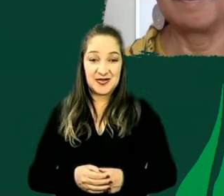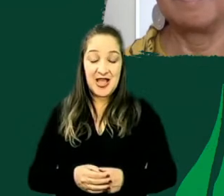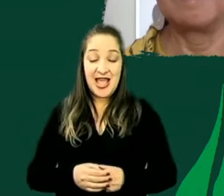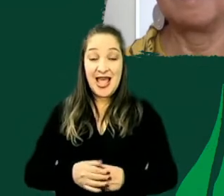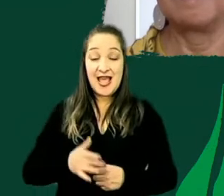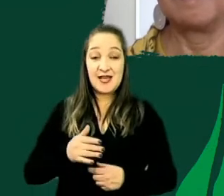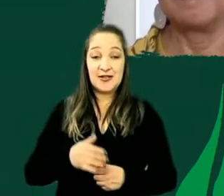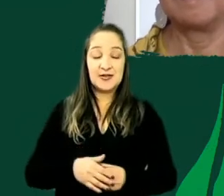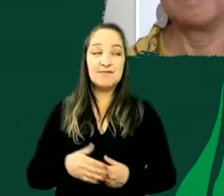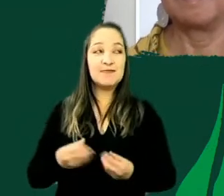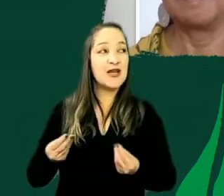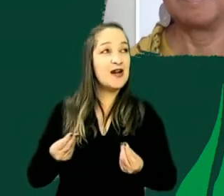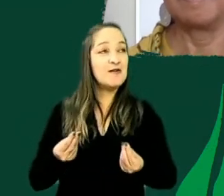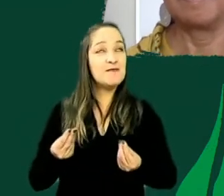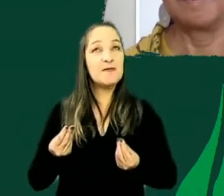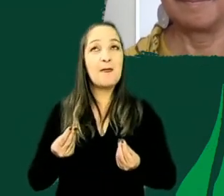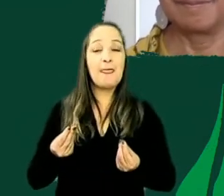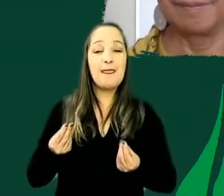people,